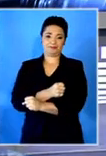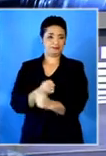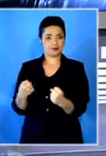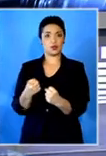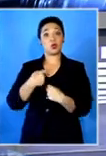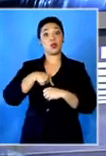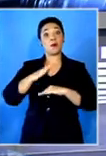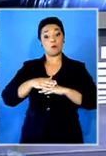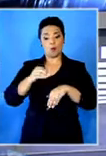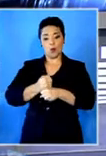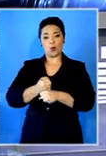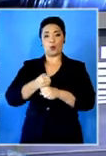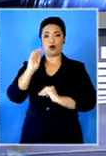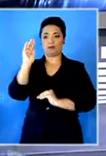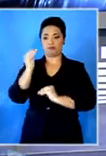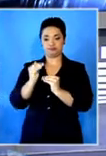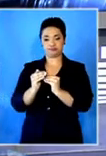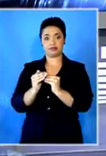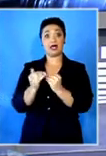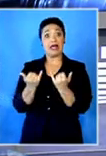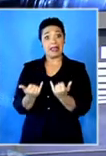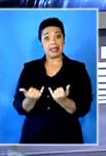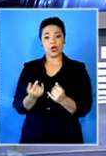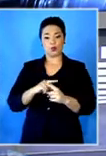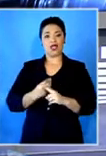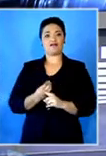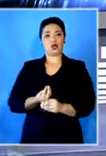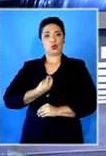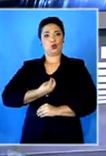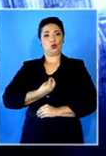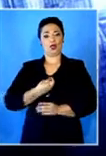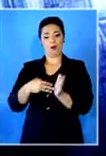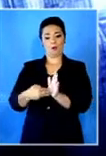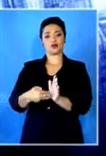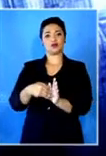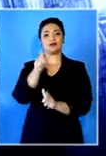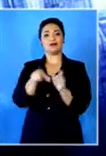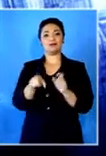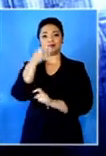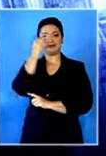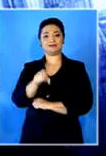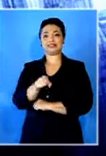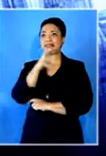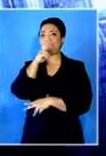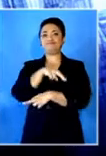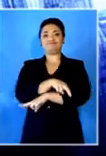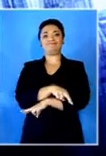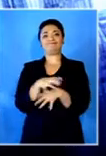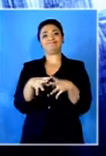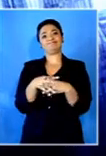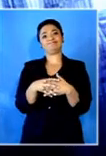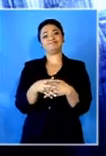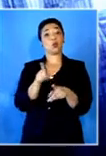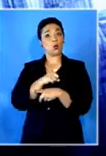keep shedding jobs, and now we have a whole generation of matriculants who have just emerged as well, who also need a space in this economy,